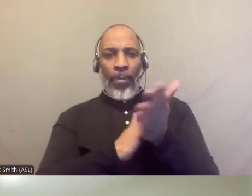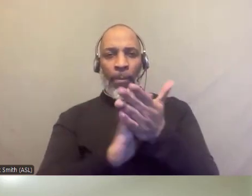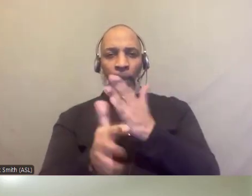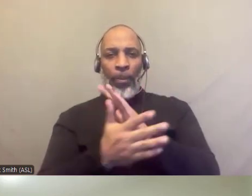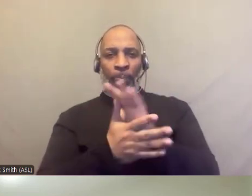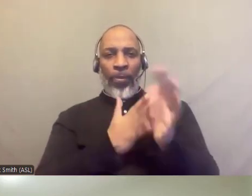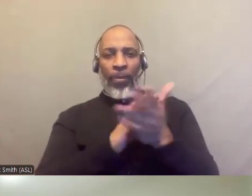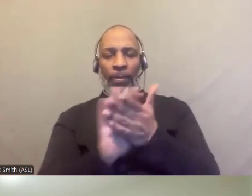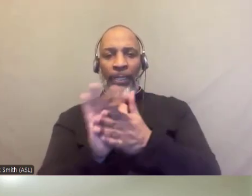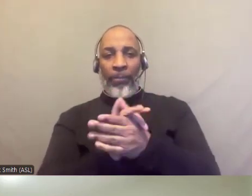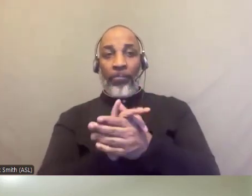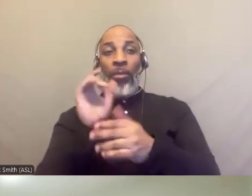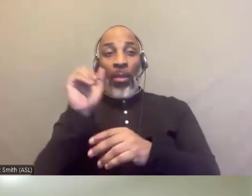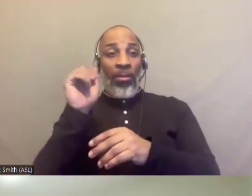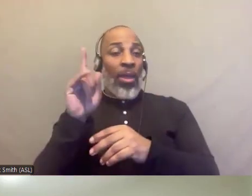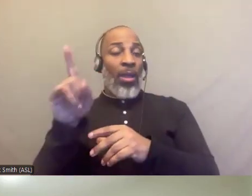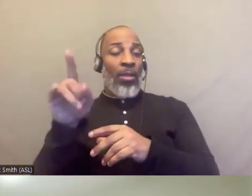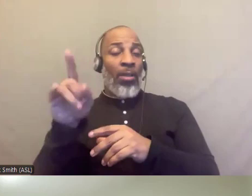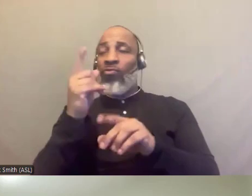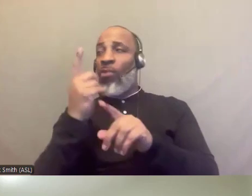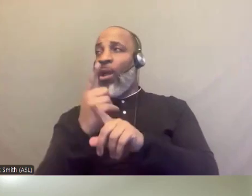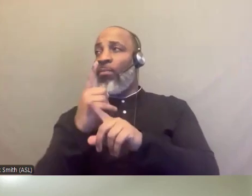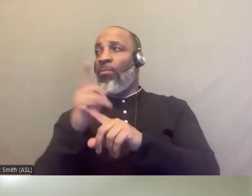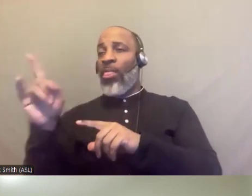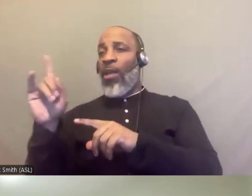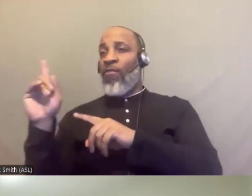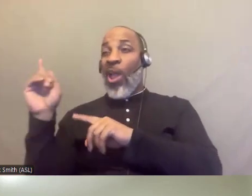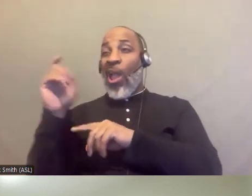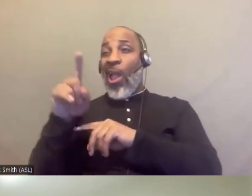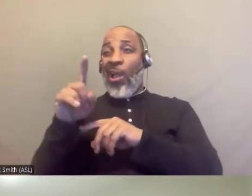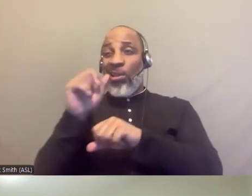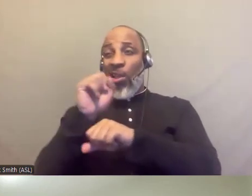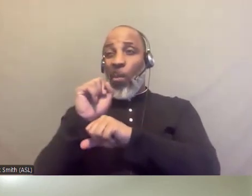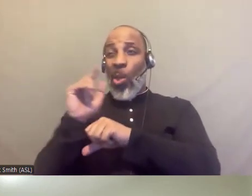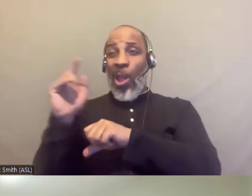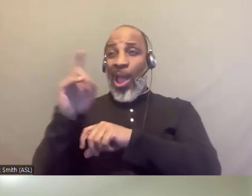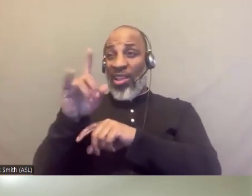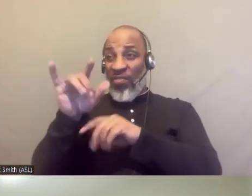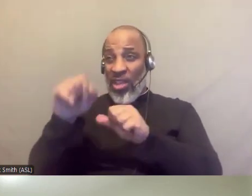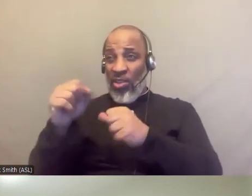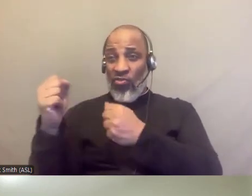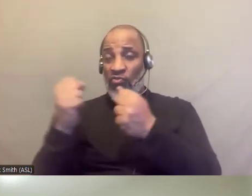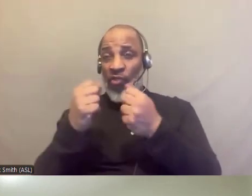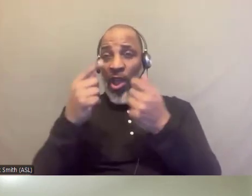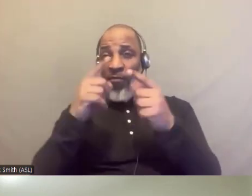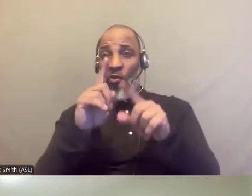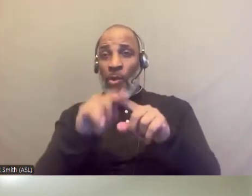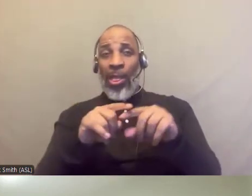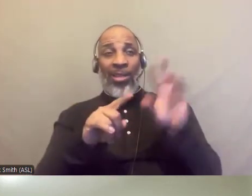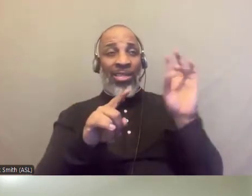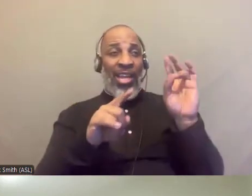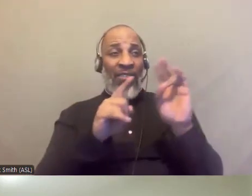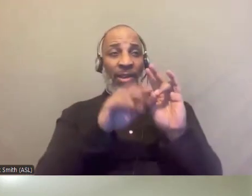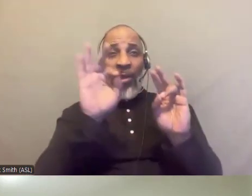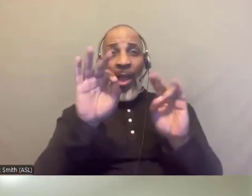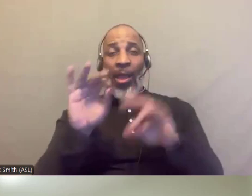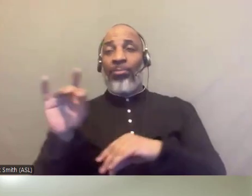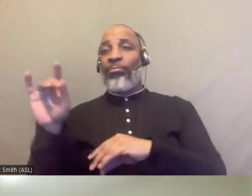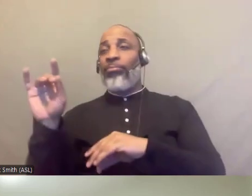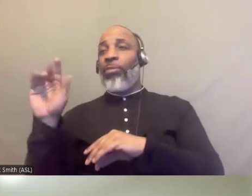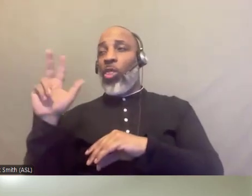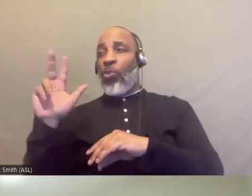example. So definitely fair game for the employer to ask if he can do both shifts.